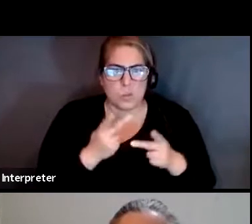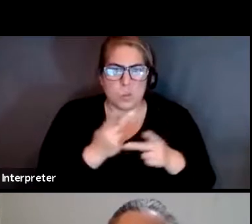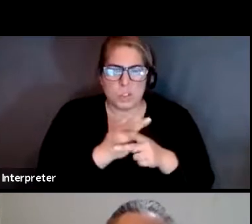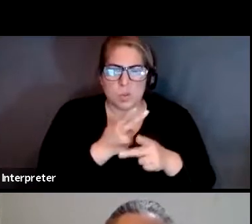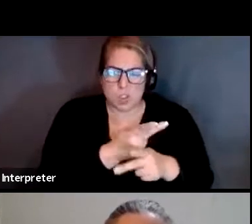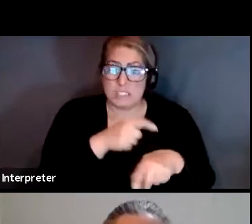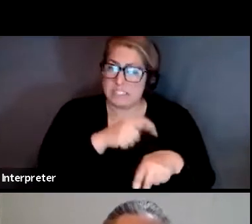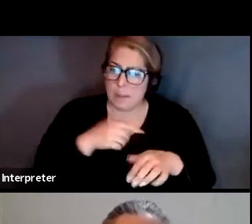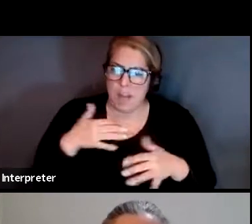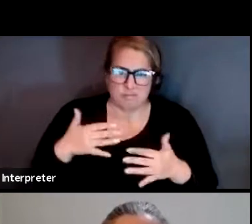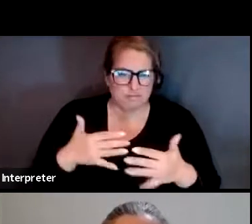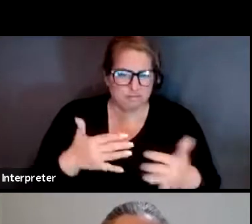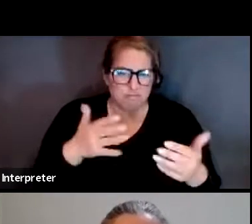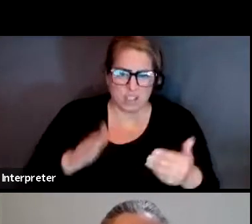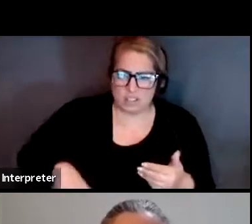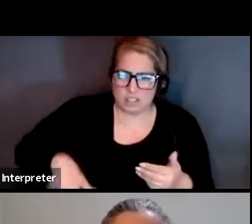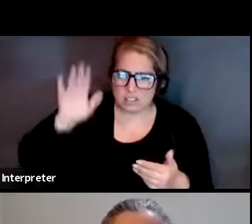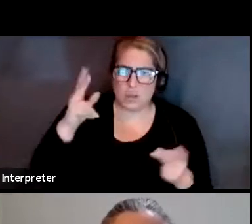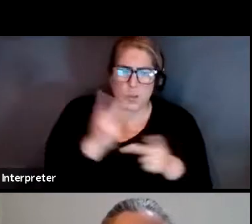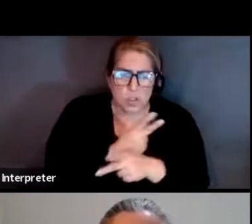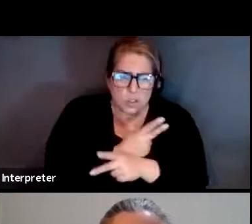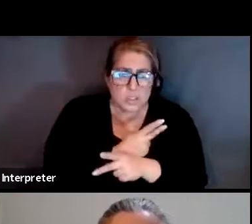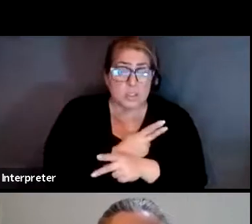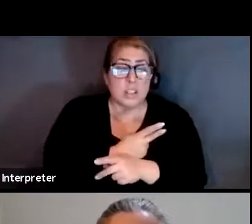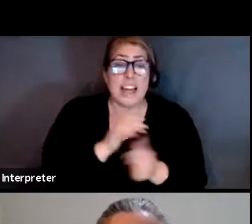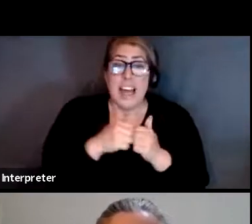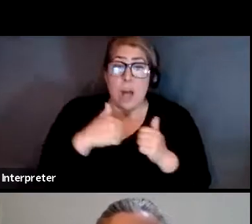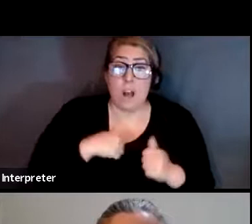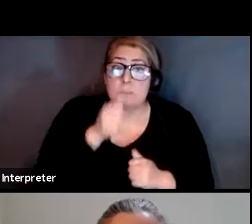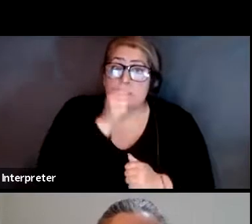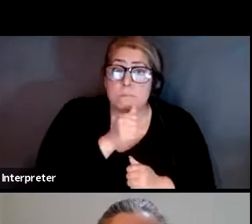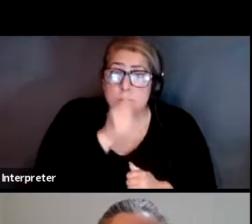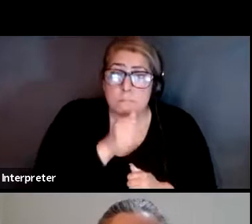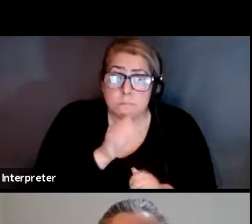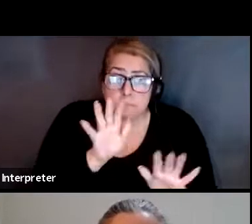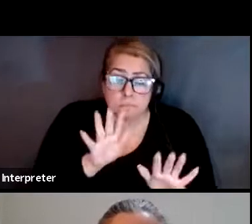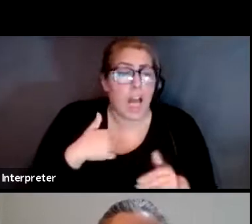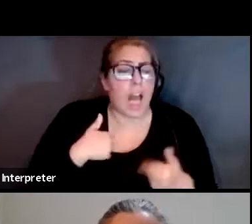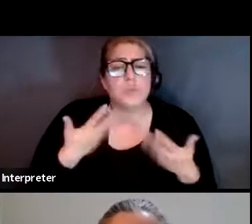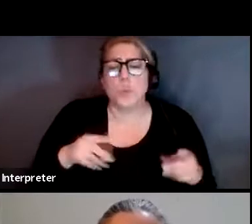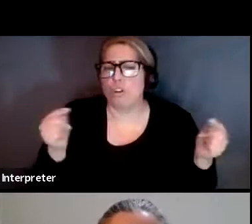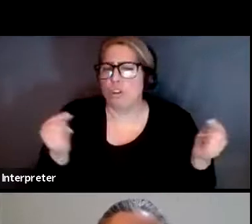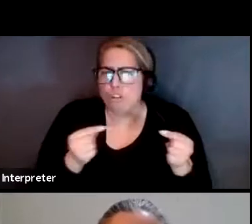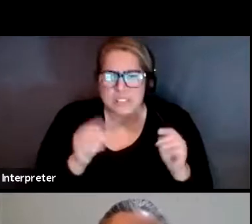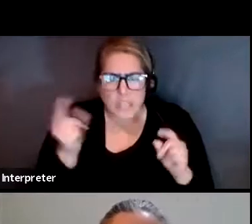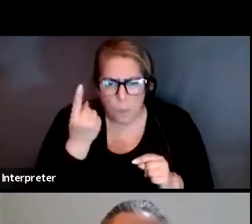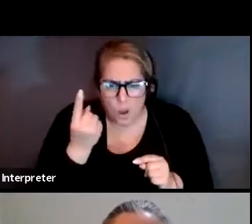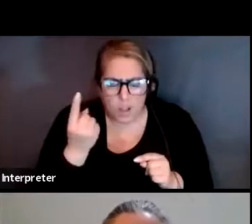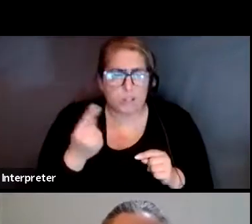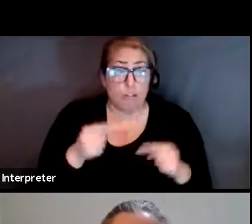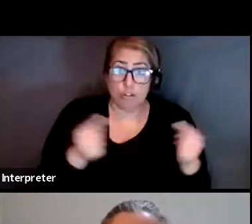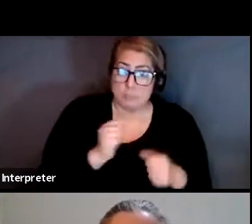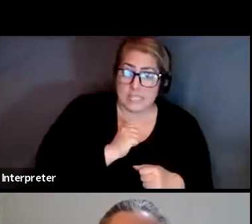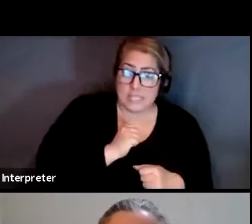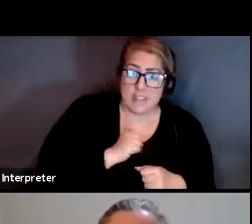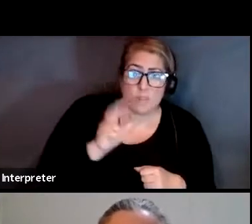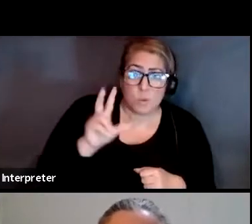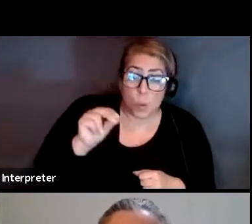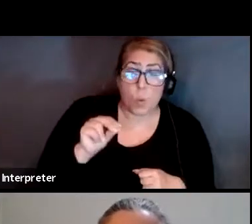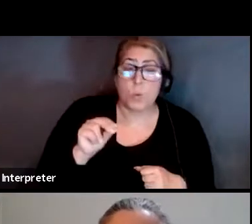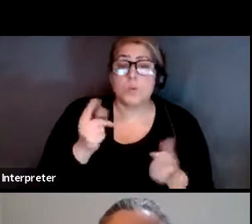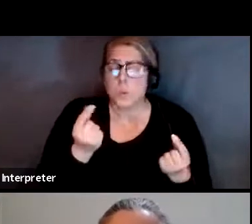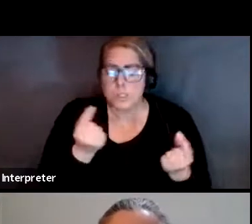time progressed. To cope, because I didn't want to hurt anybody, I wasn't trying to hurt myself, I started